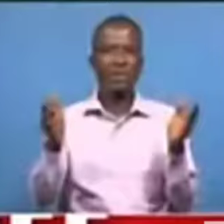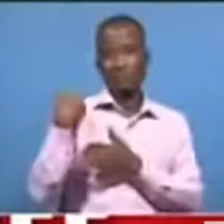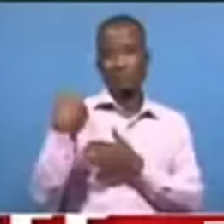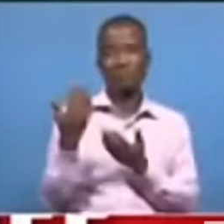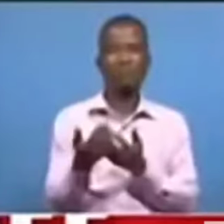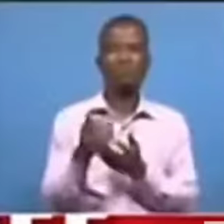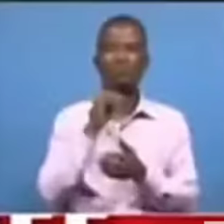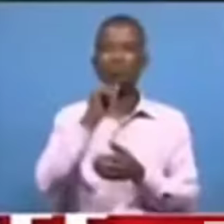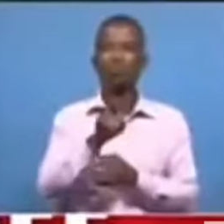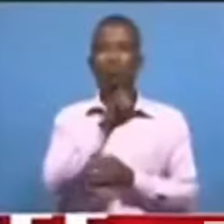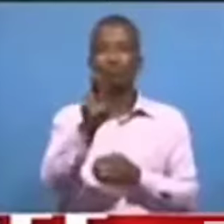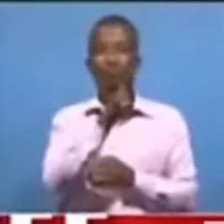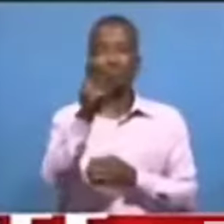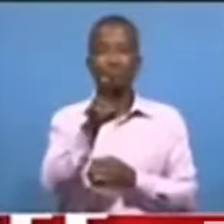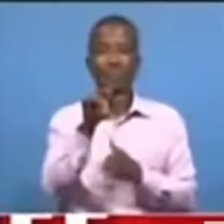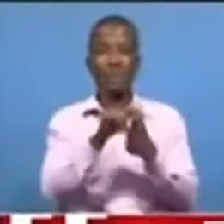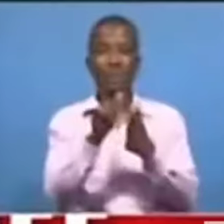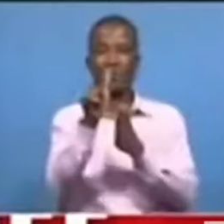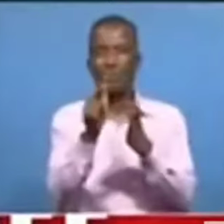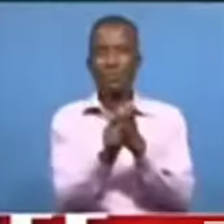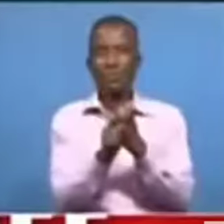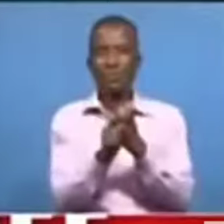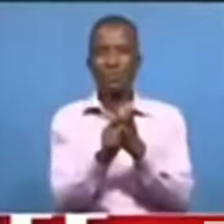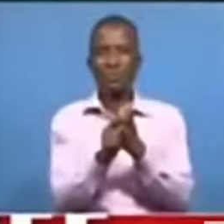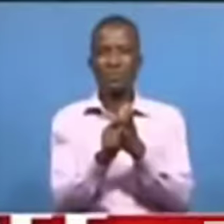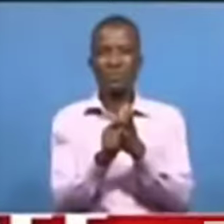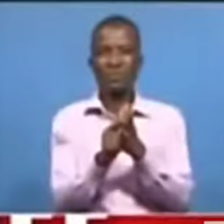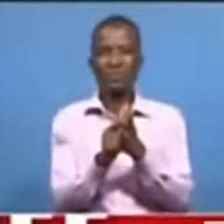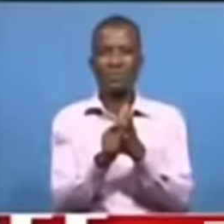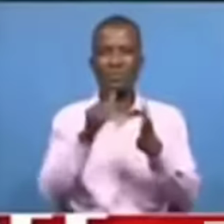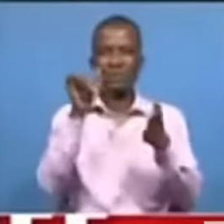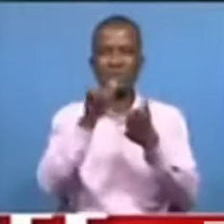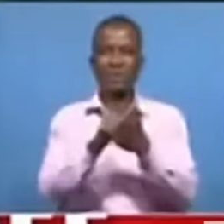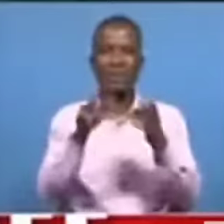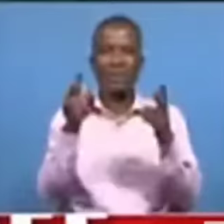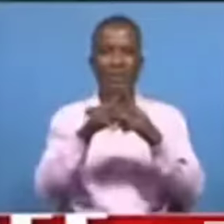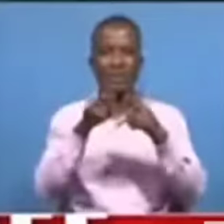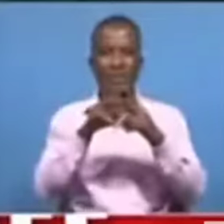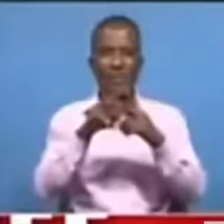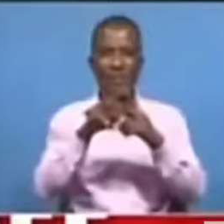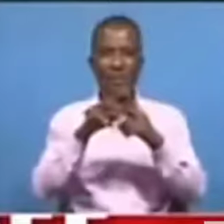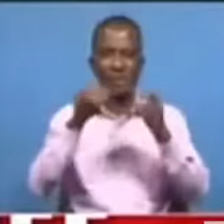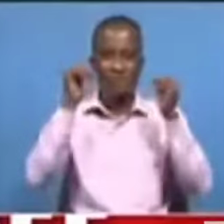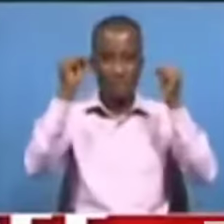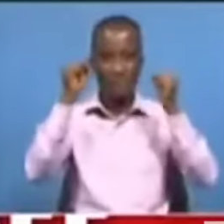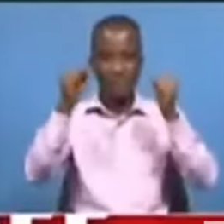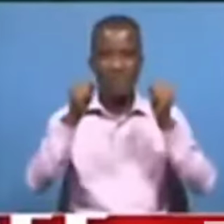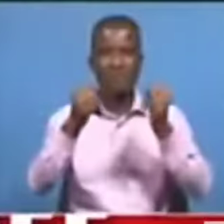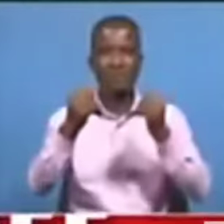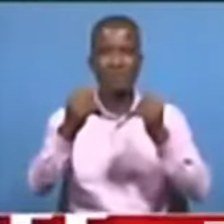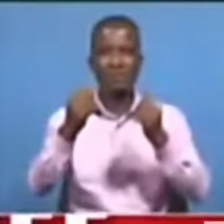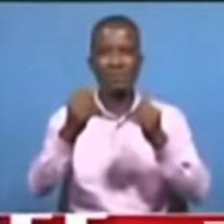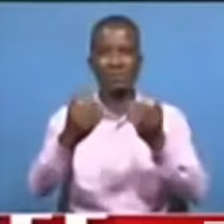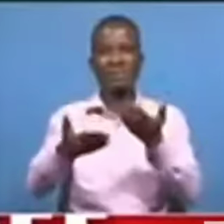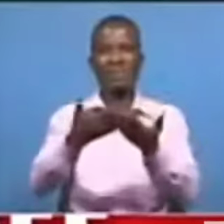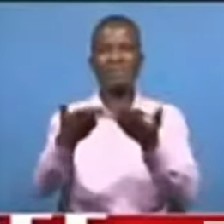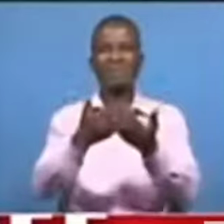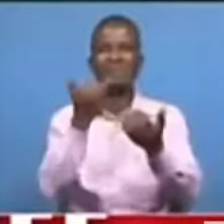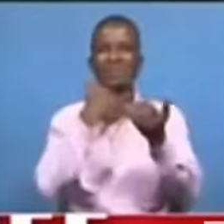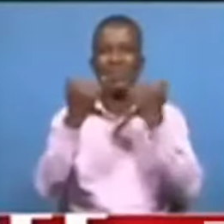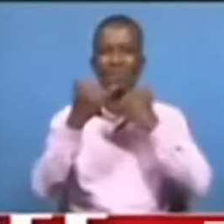not apply this section. And for us, this is a very serious fundamental error, because as the